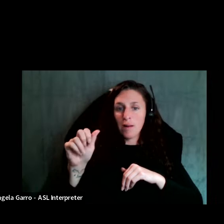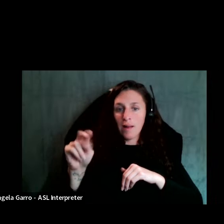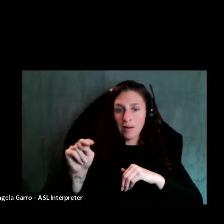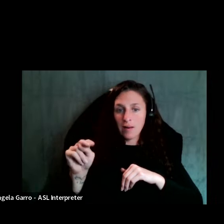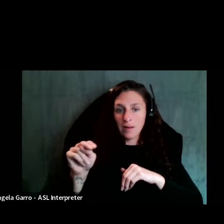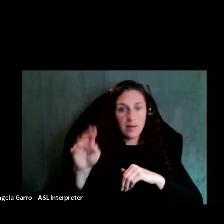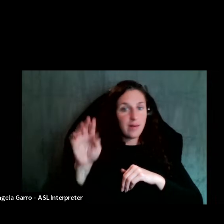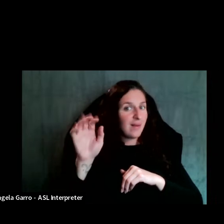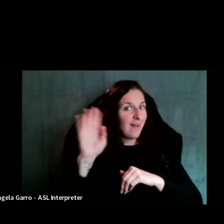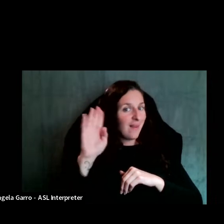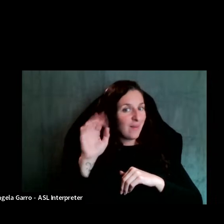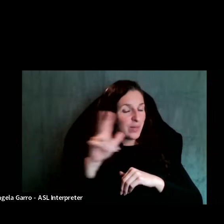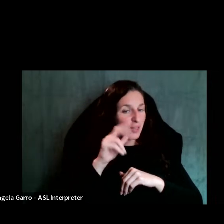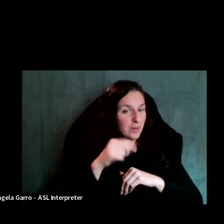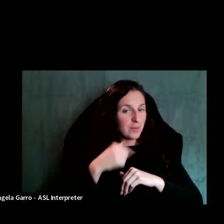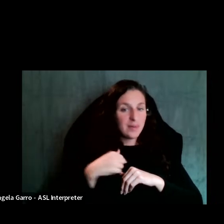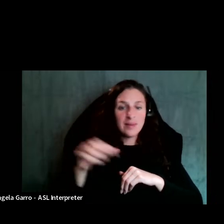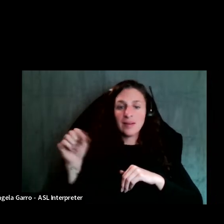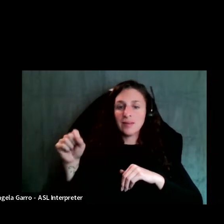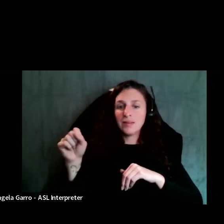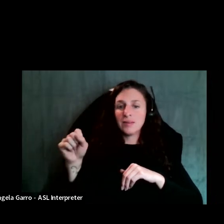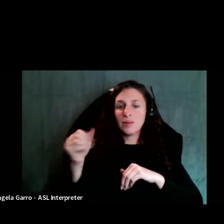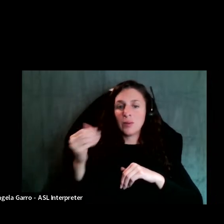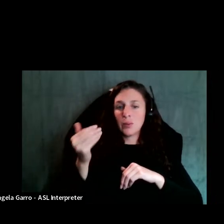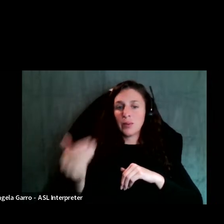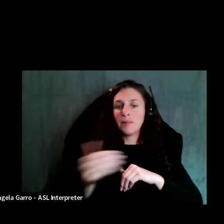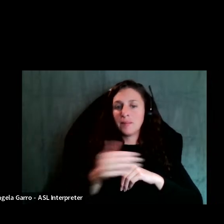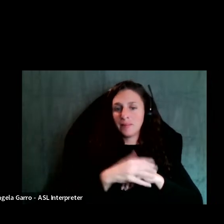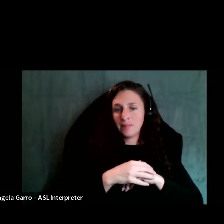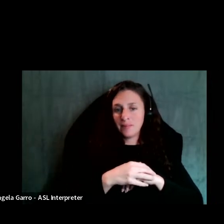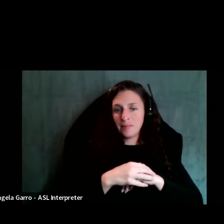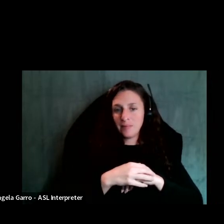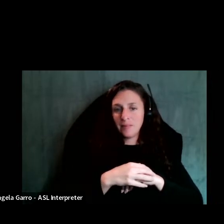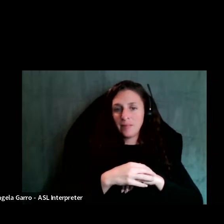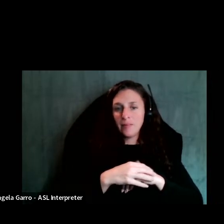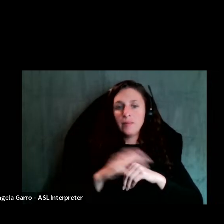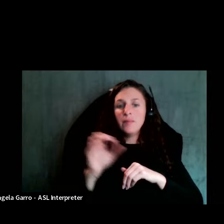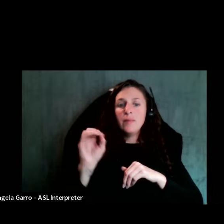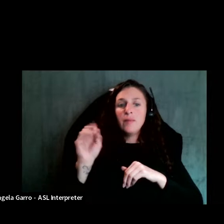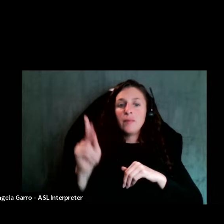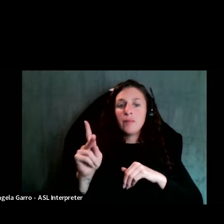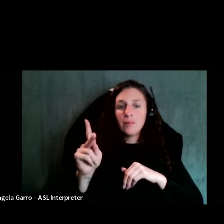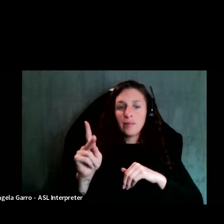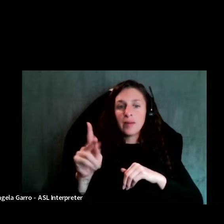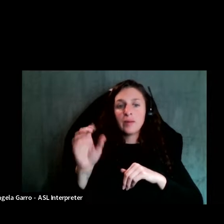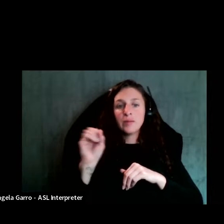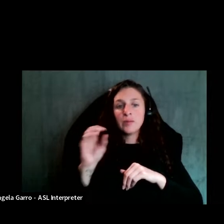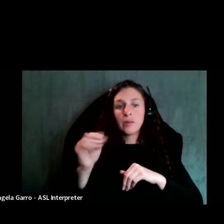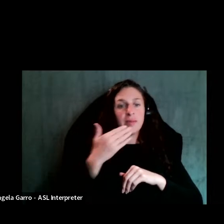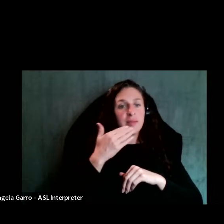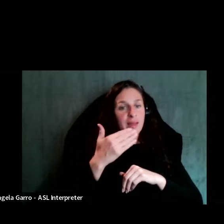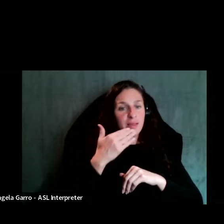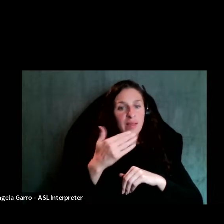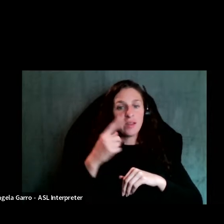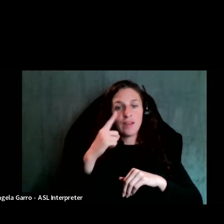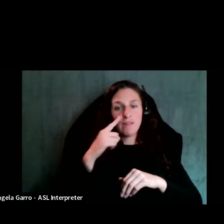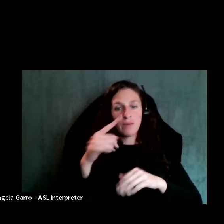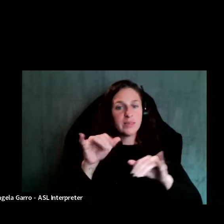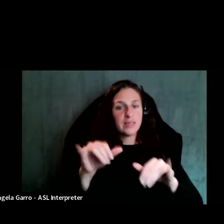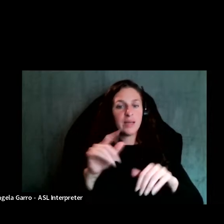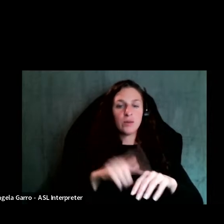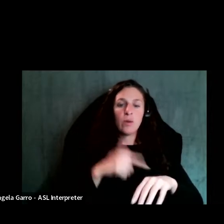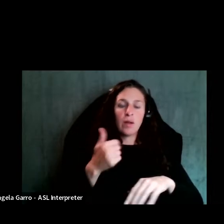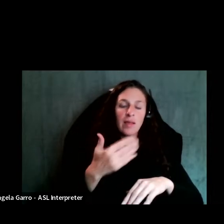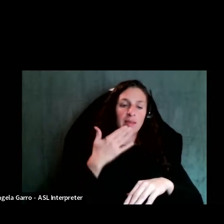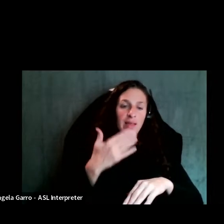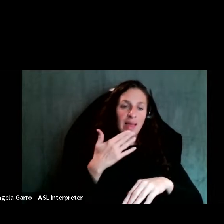Hi, can you hear me? Yes. Go ahead. Okay. So thank you. Thank you for staying so long, and